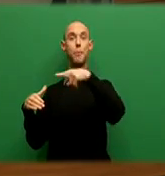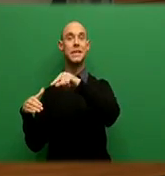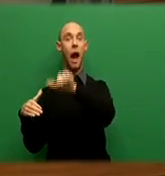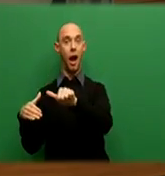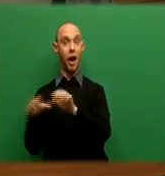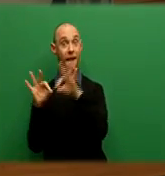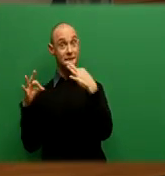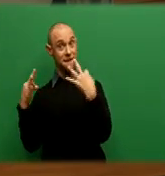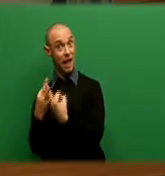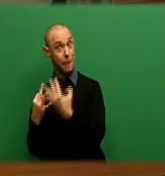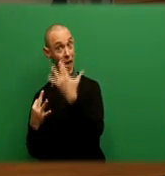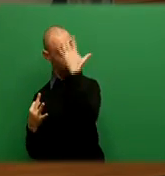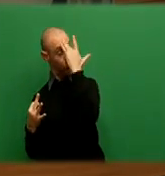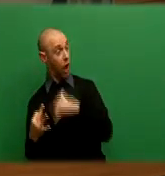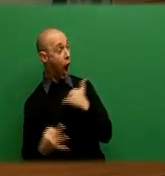non-government actors?